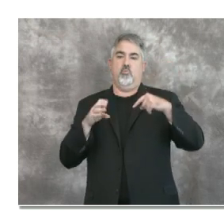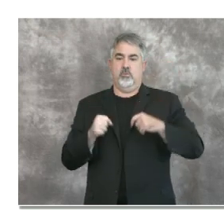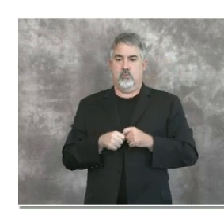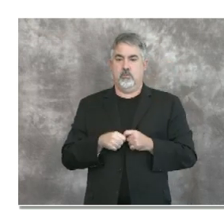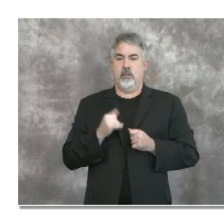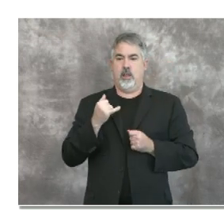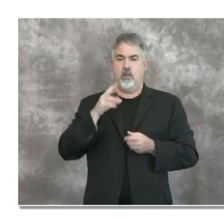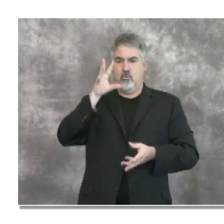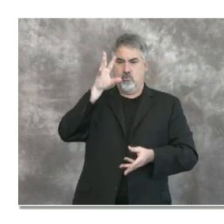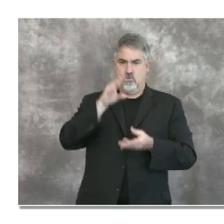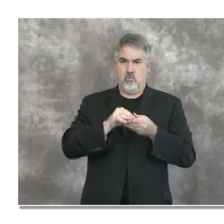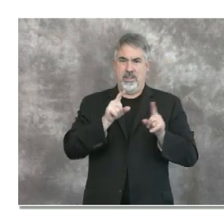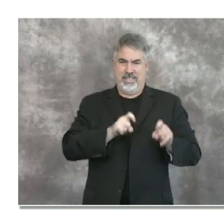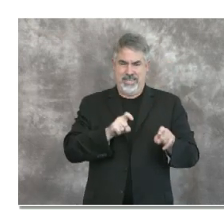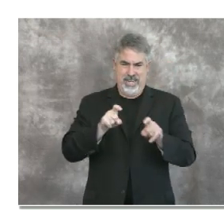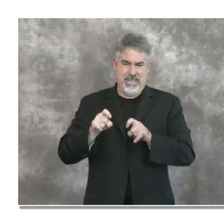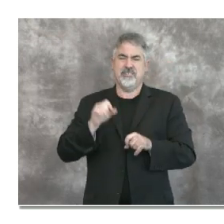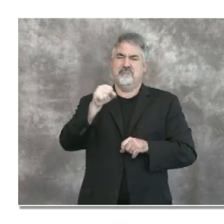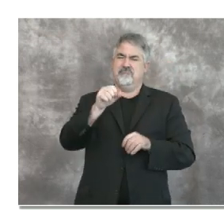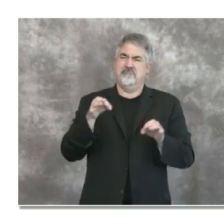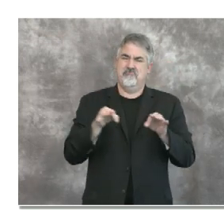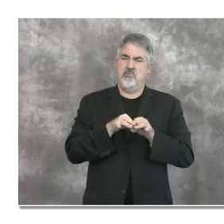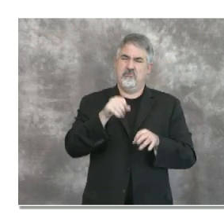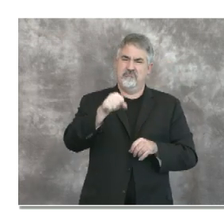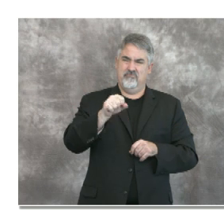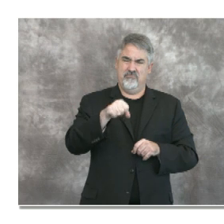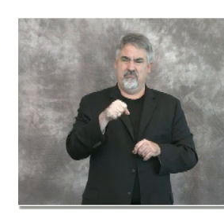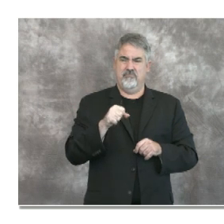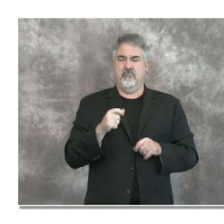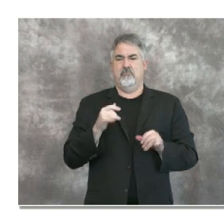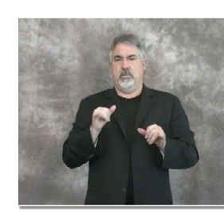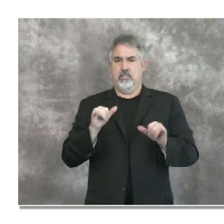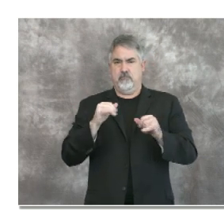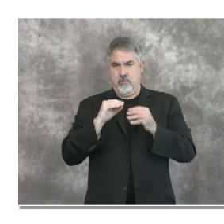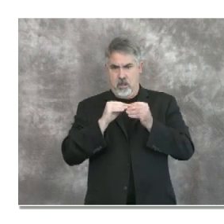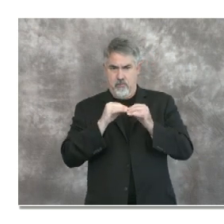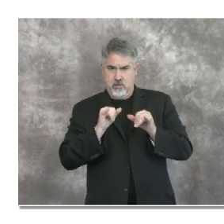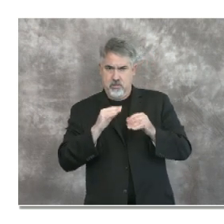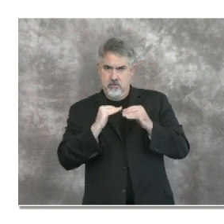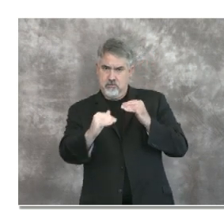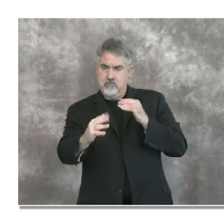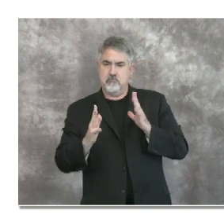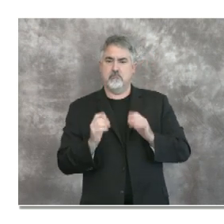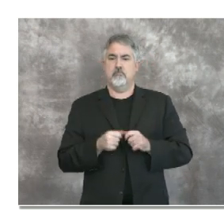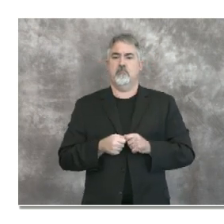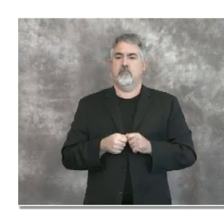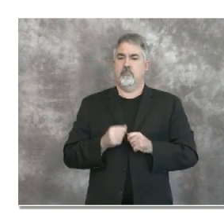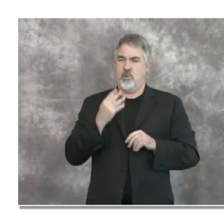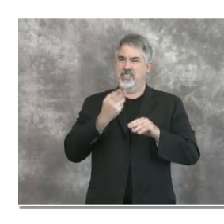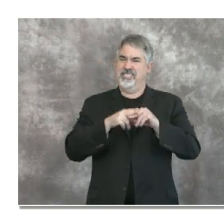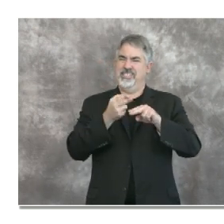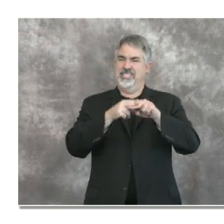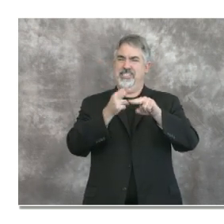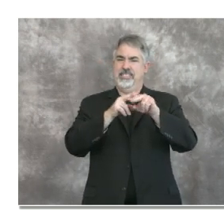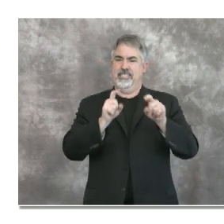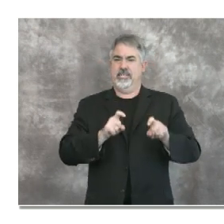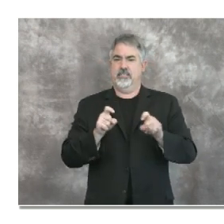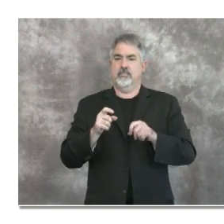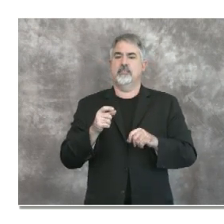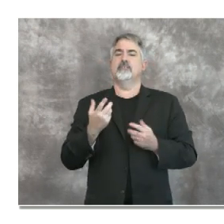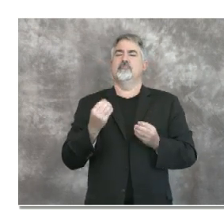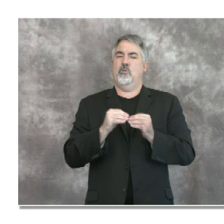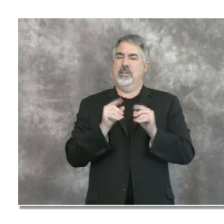as we strive to get a little more consistency in that and to see a steady uptick in the number of daily tests that are